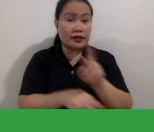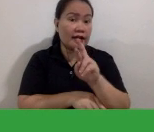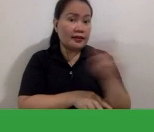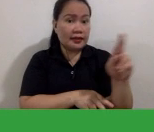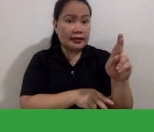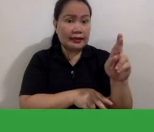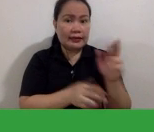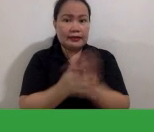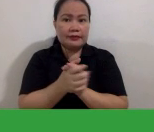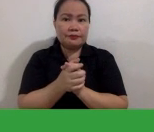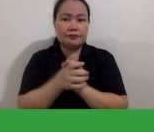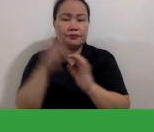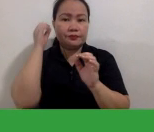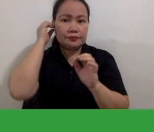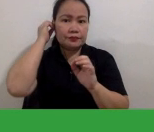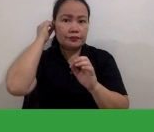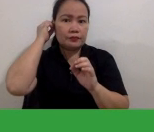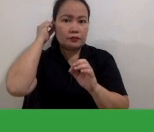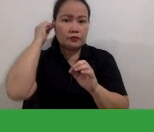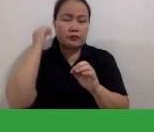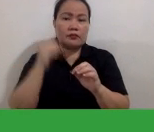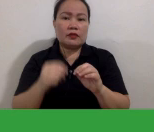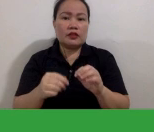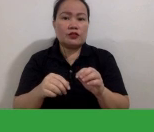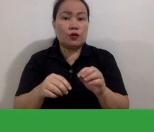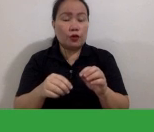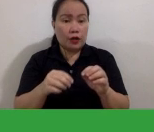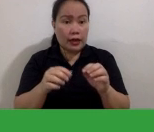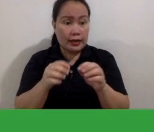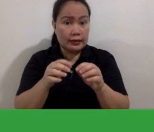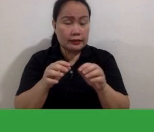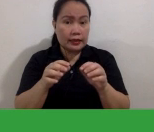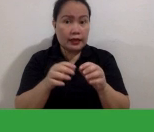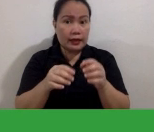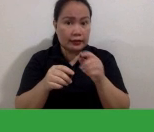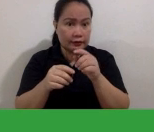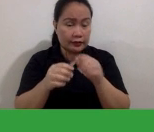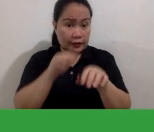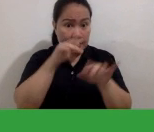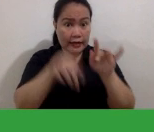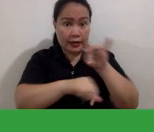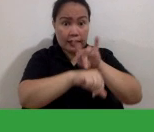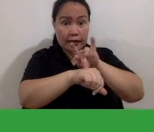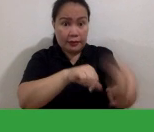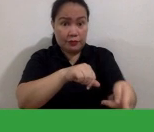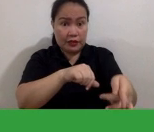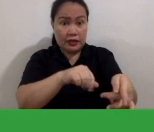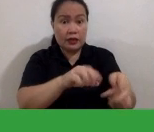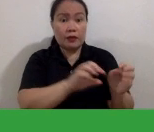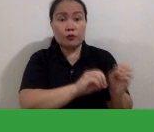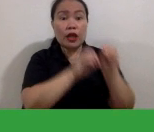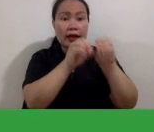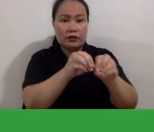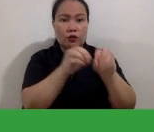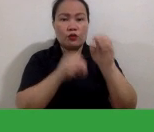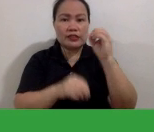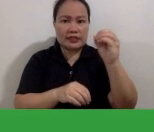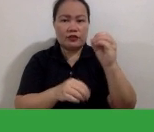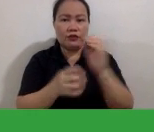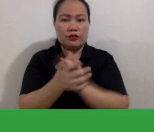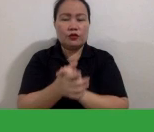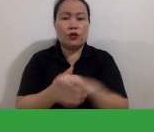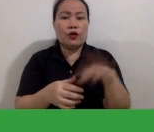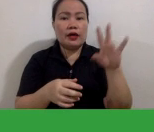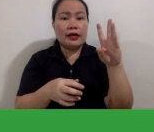dalawang beses. Now, since meron tayong space dito, lalagyan natin yan ng 0. So, ibig sabihin, 0.6 or